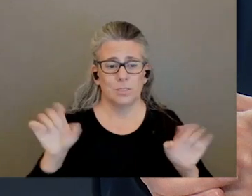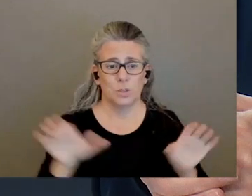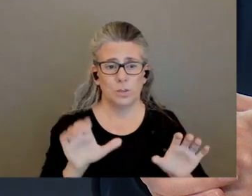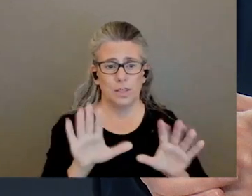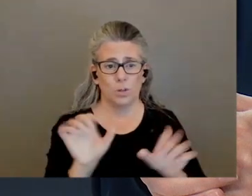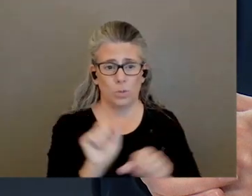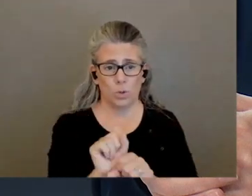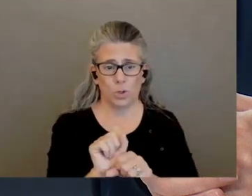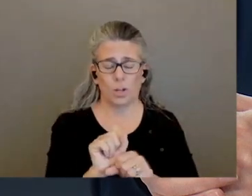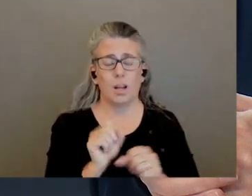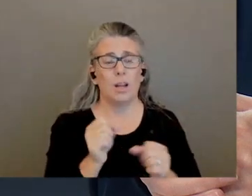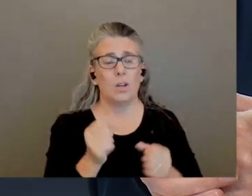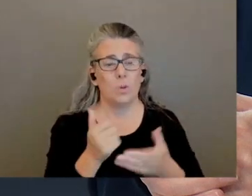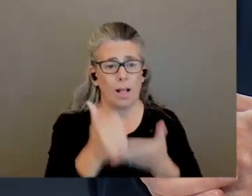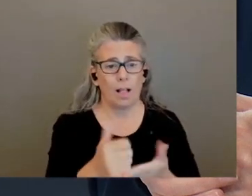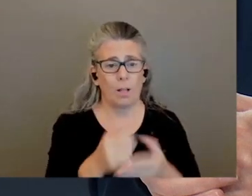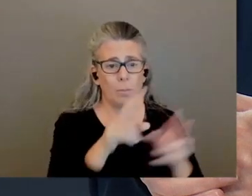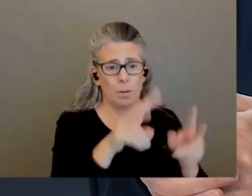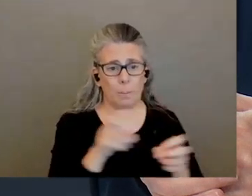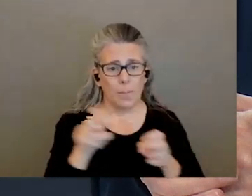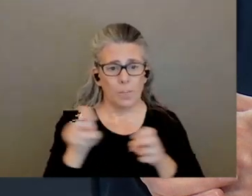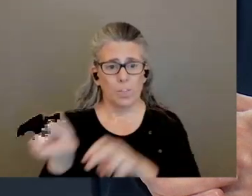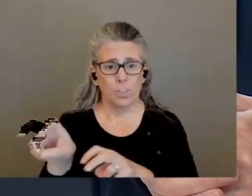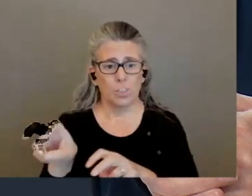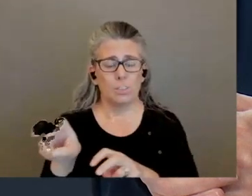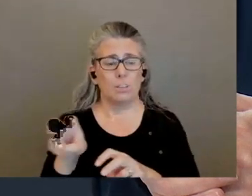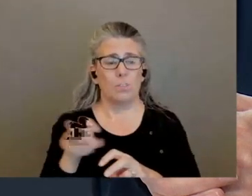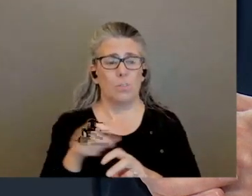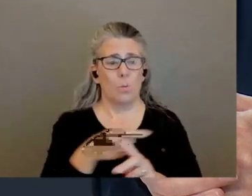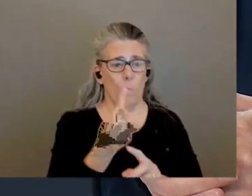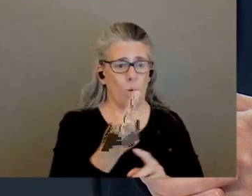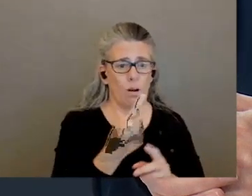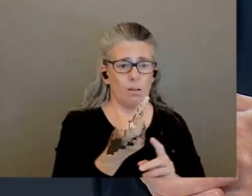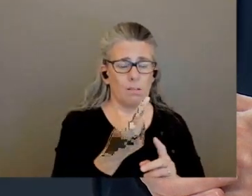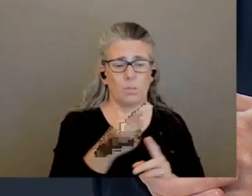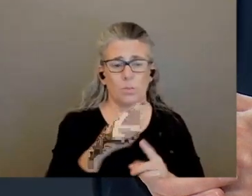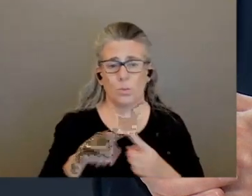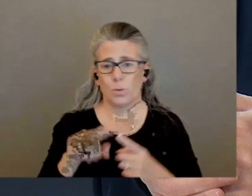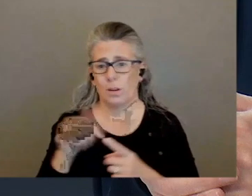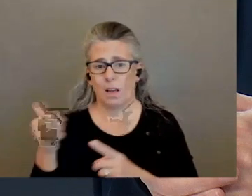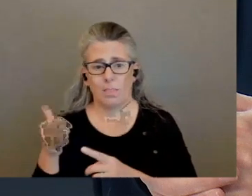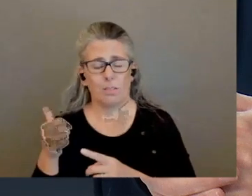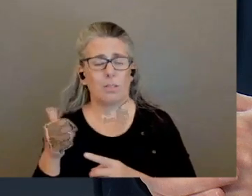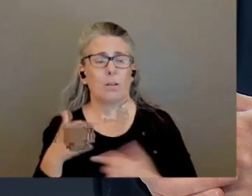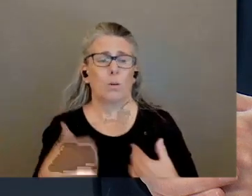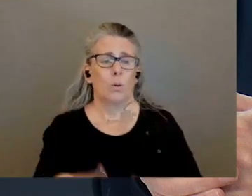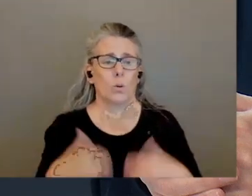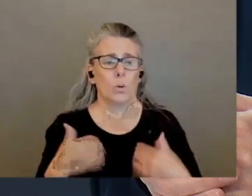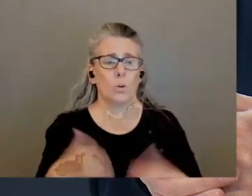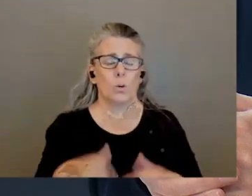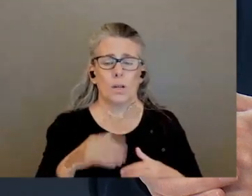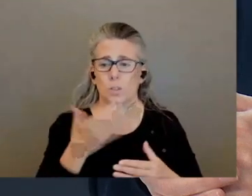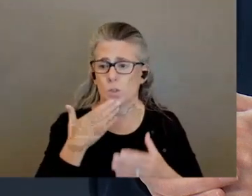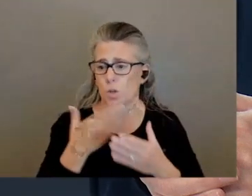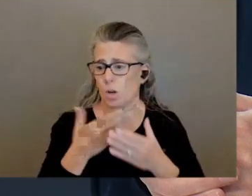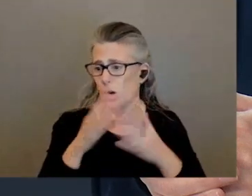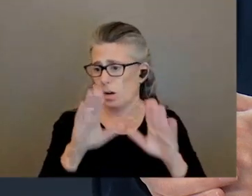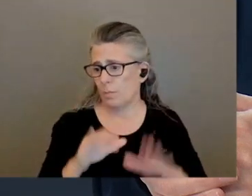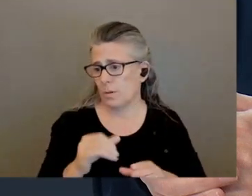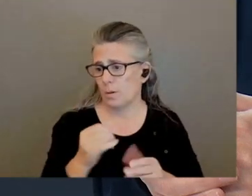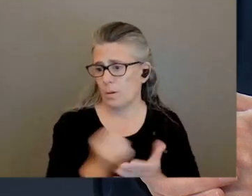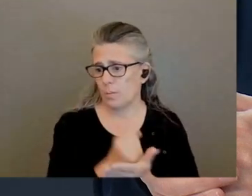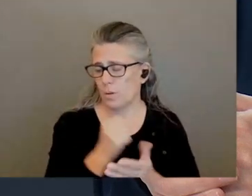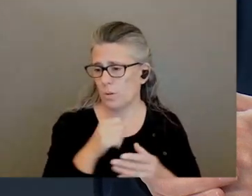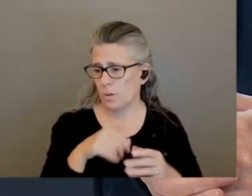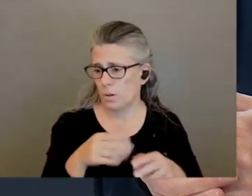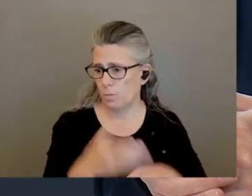another, that's a good time to talk about performance and to talk about how to improve the performance of